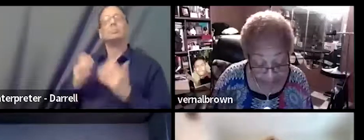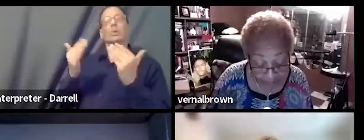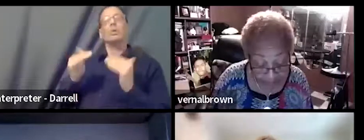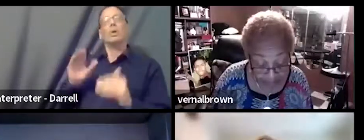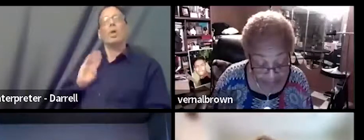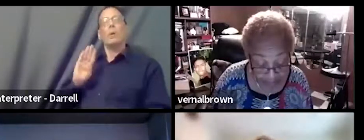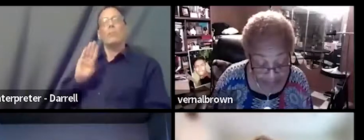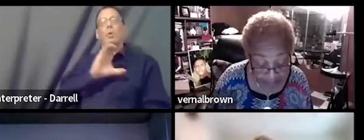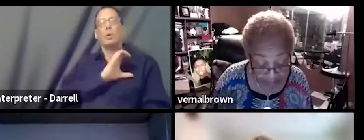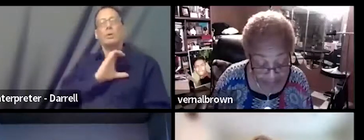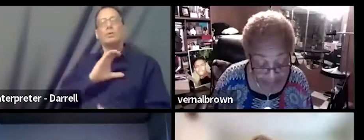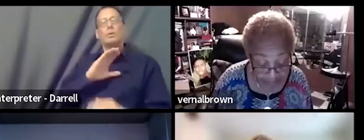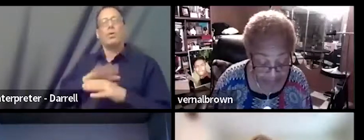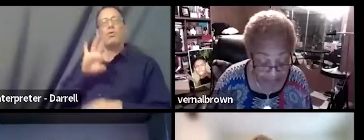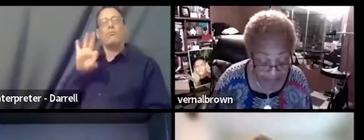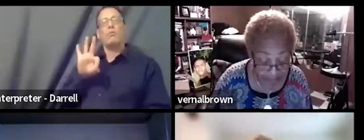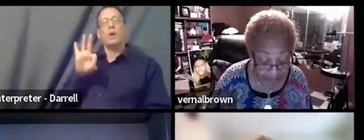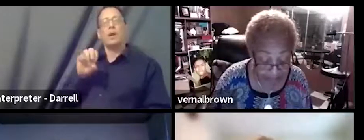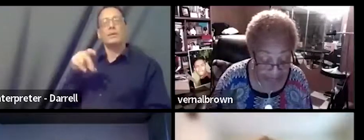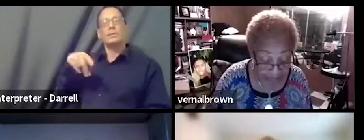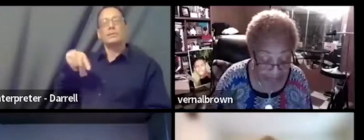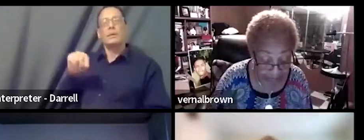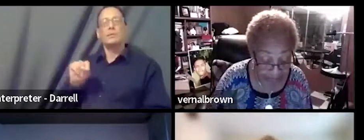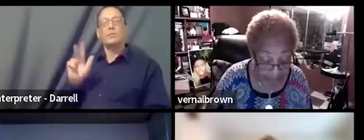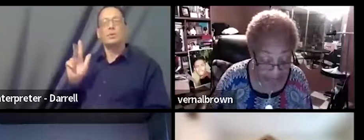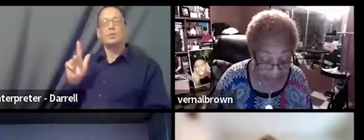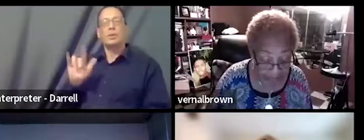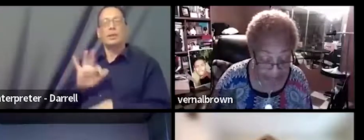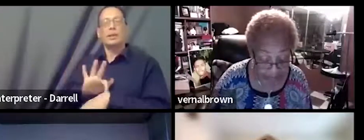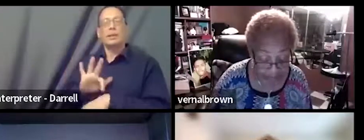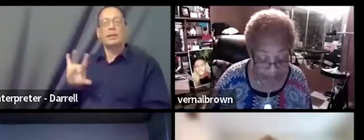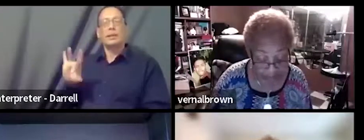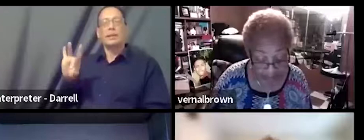on Friday, September 23rd at 8:30 a.m.